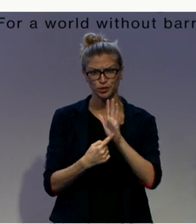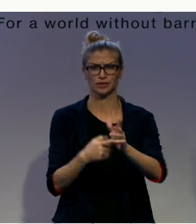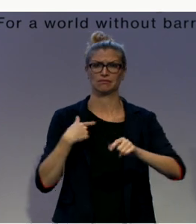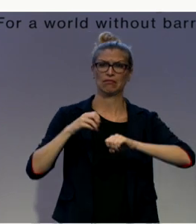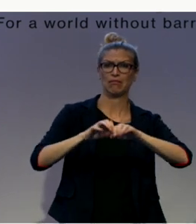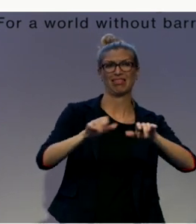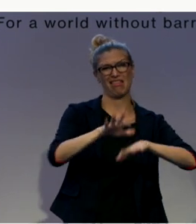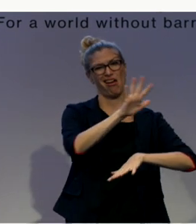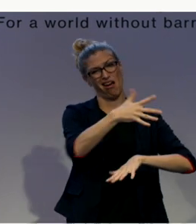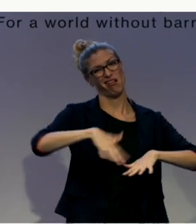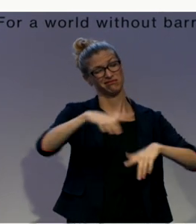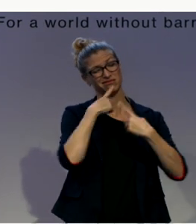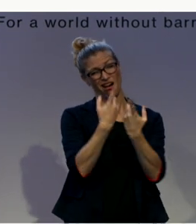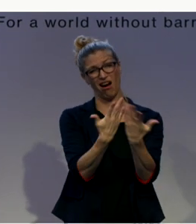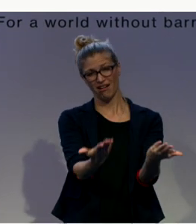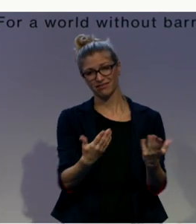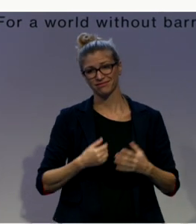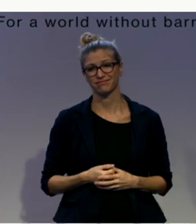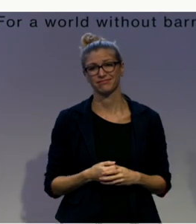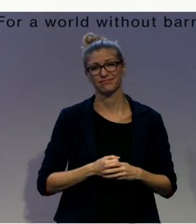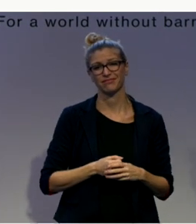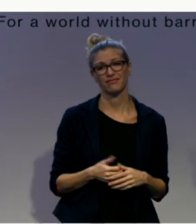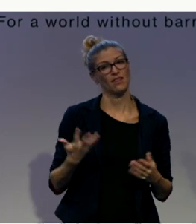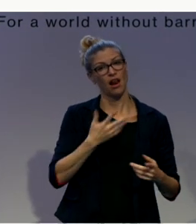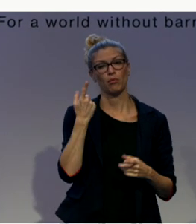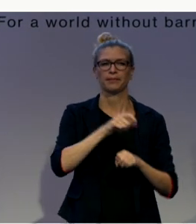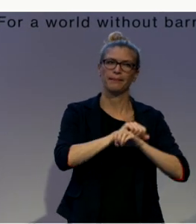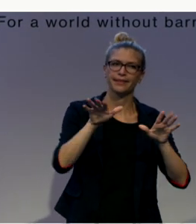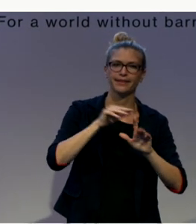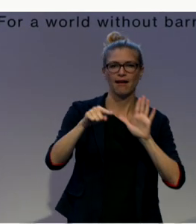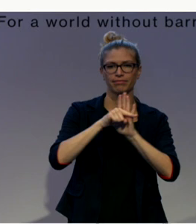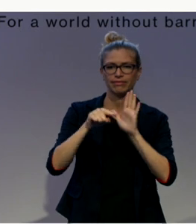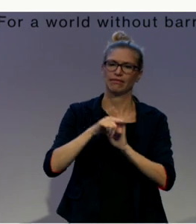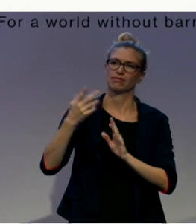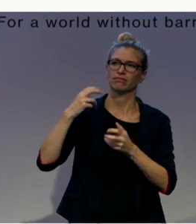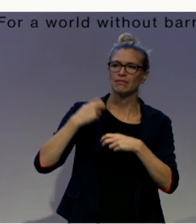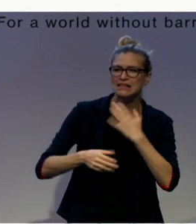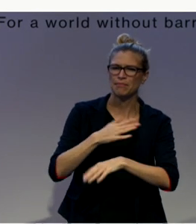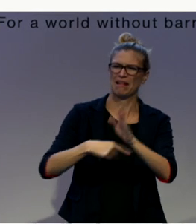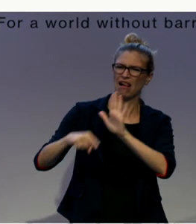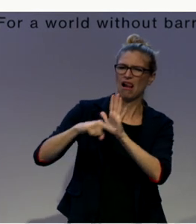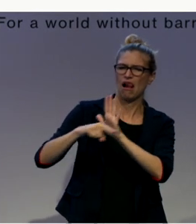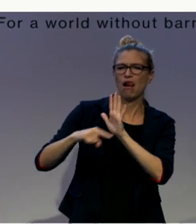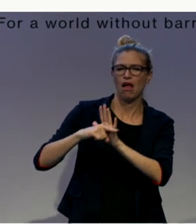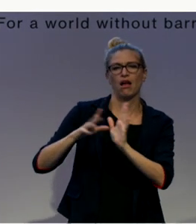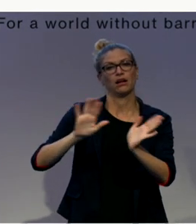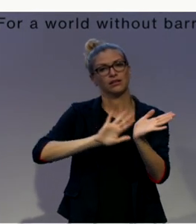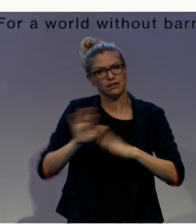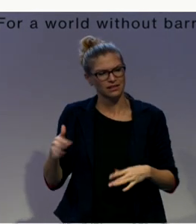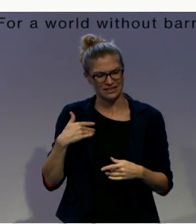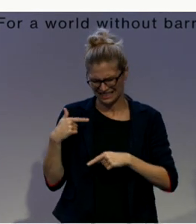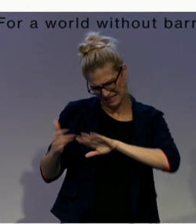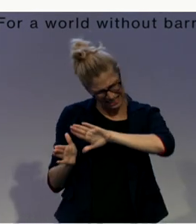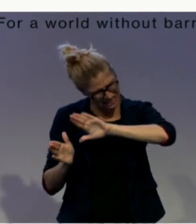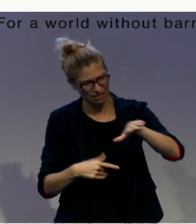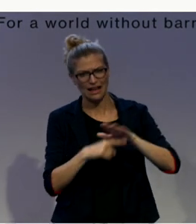So we are getting this bad picture, bad image, and bought another one. How could we bought another one? Through our